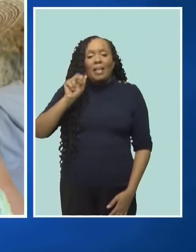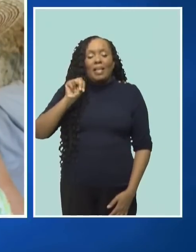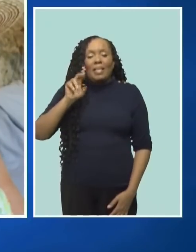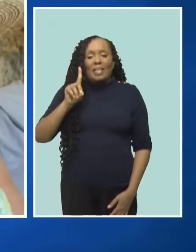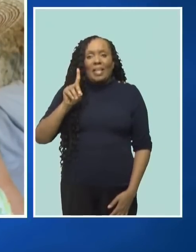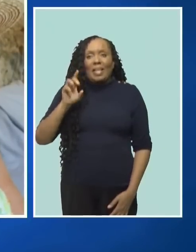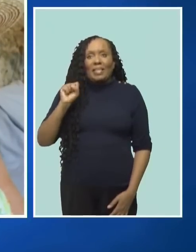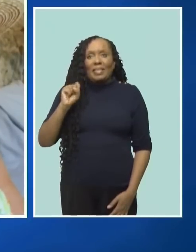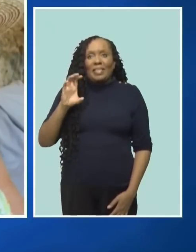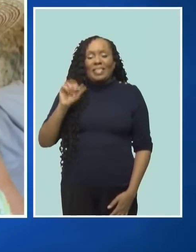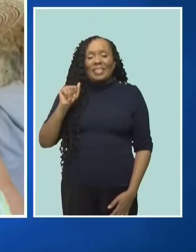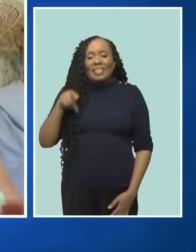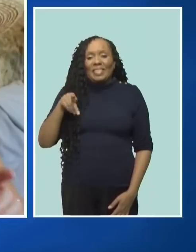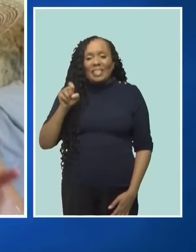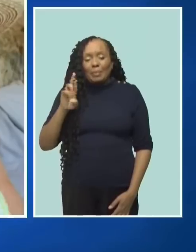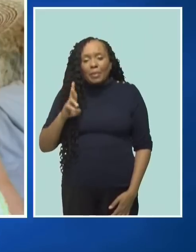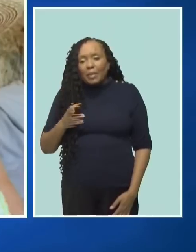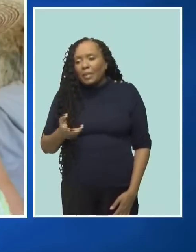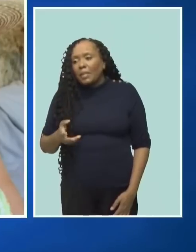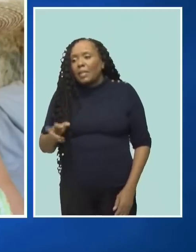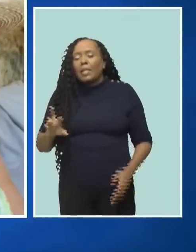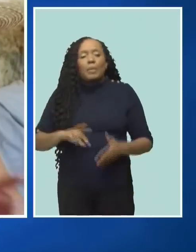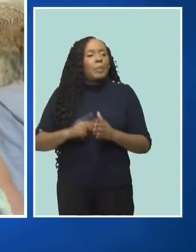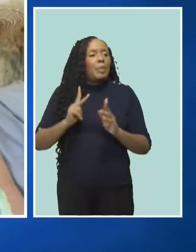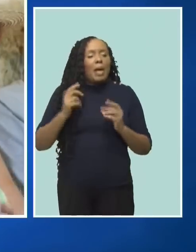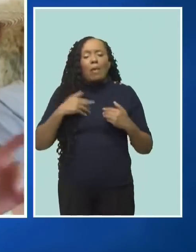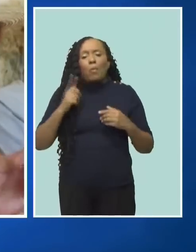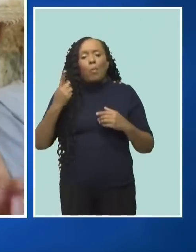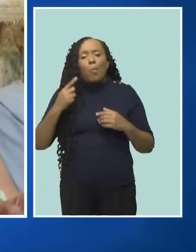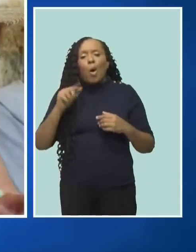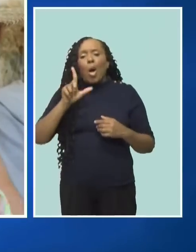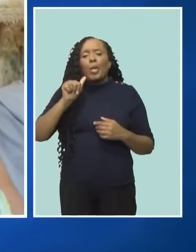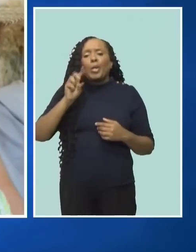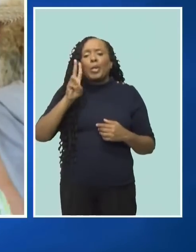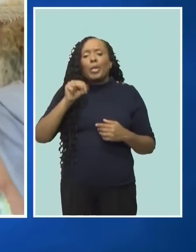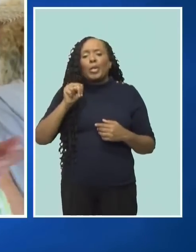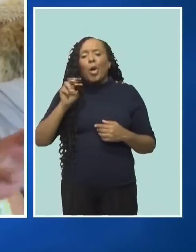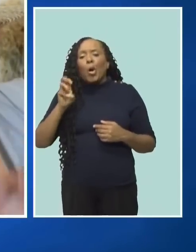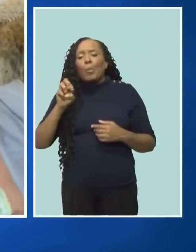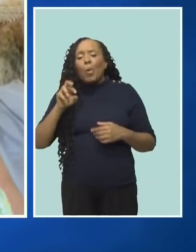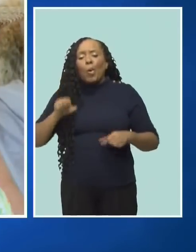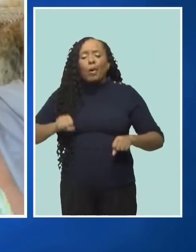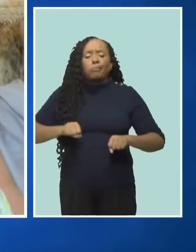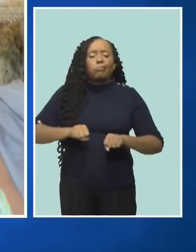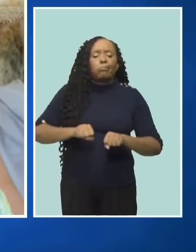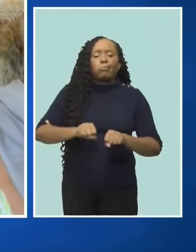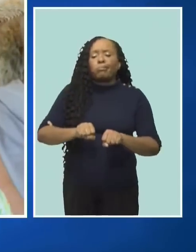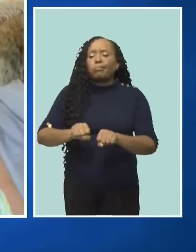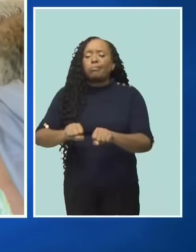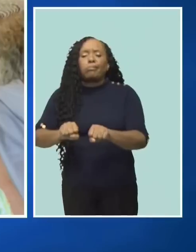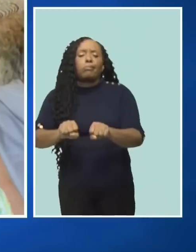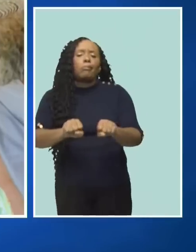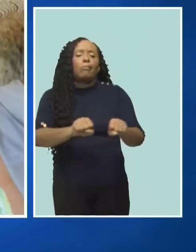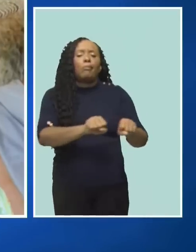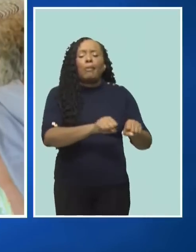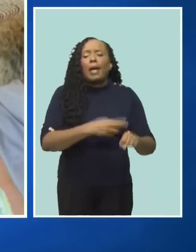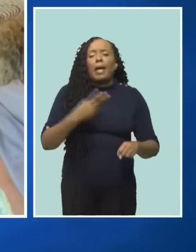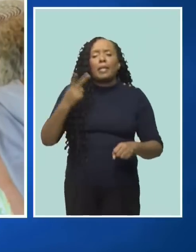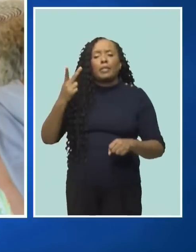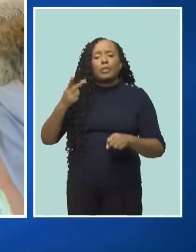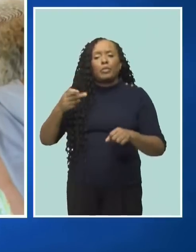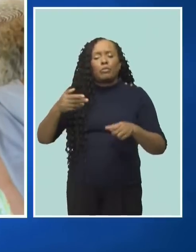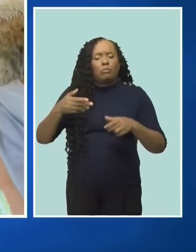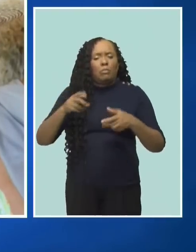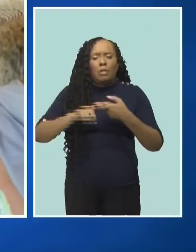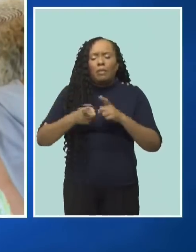they have a lawnmower, 2 weed whackers, and 2 friends going down the road, and they trim the lawn. Well, the